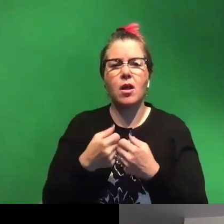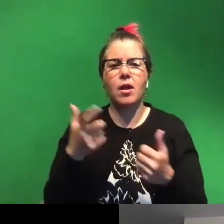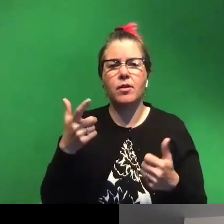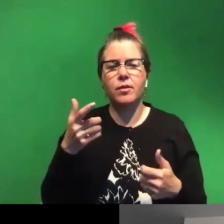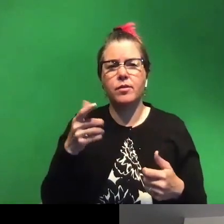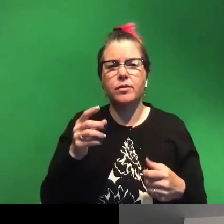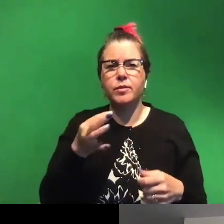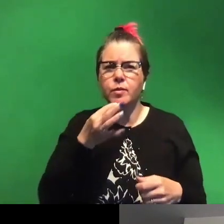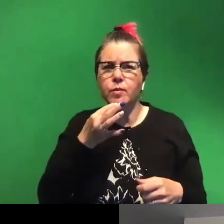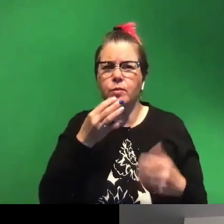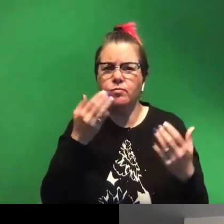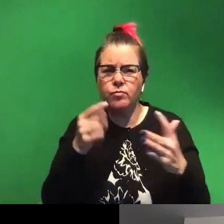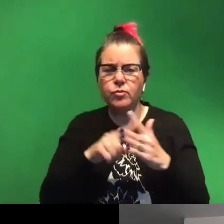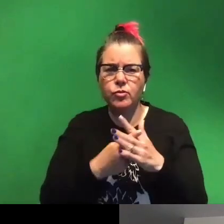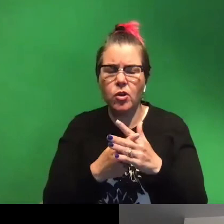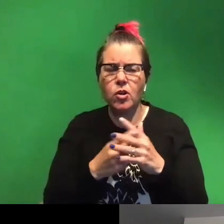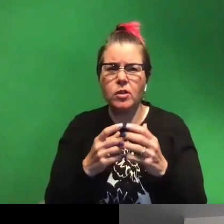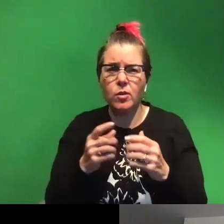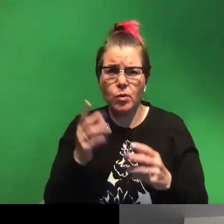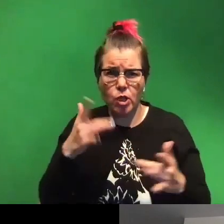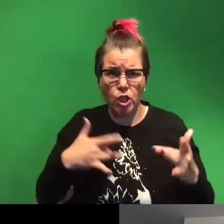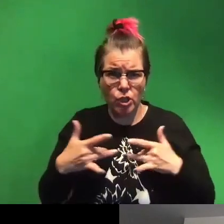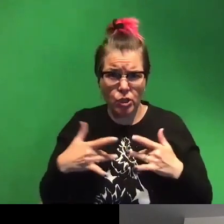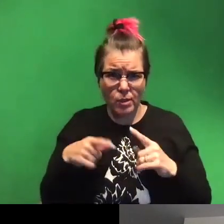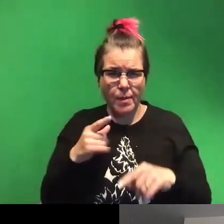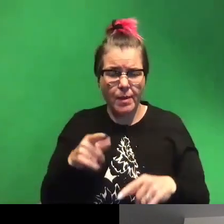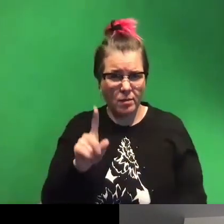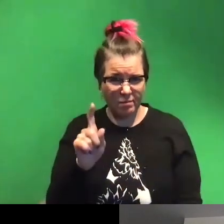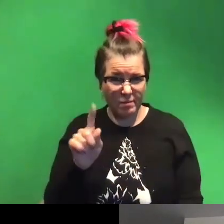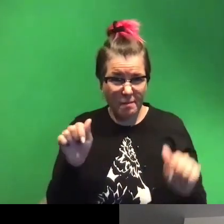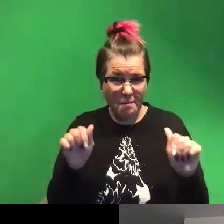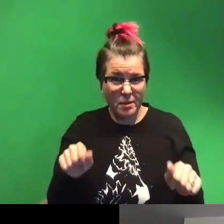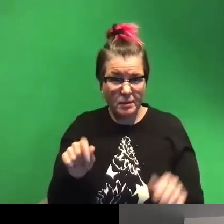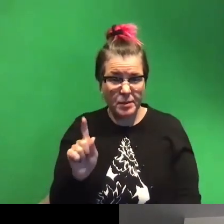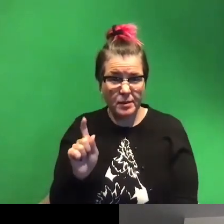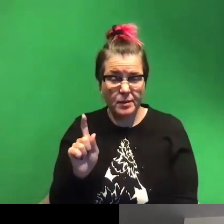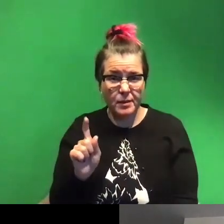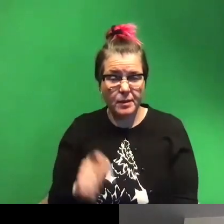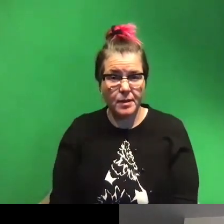like start it up or whatever, we were worried about that. Like, is that a thing we could possibly even do?